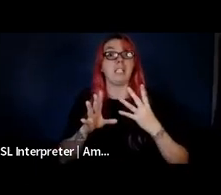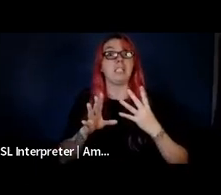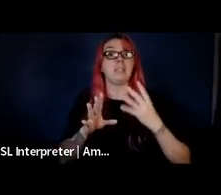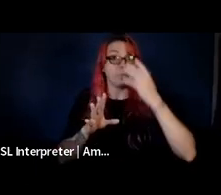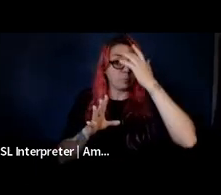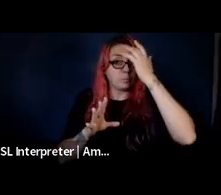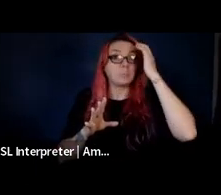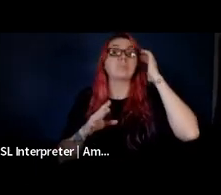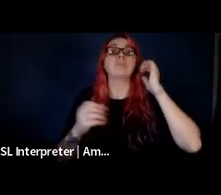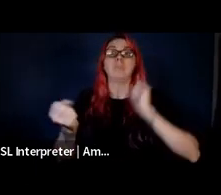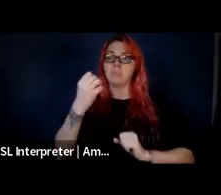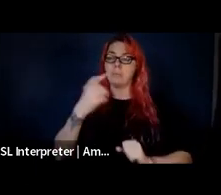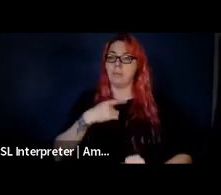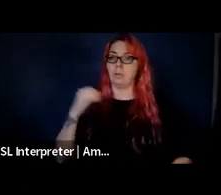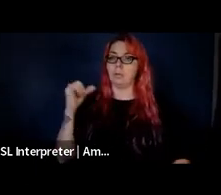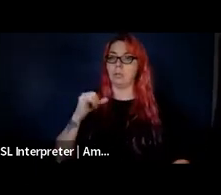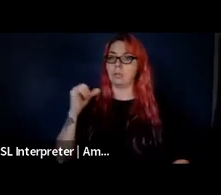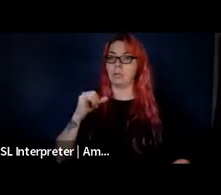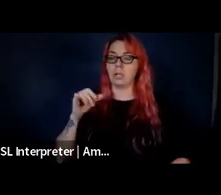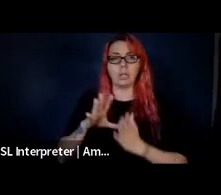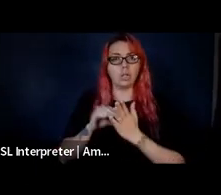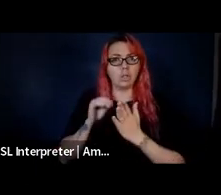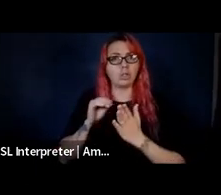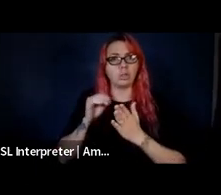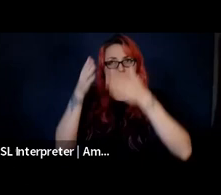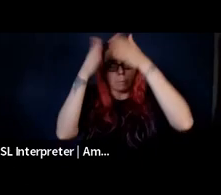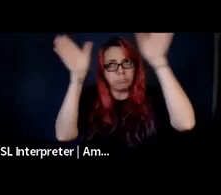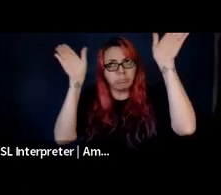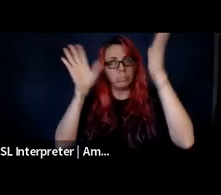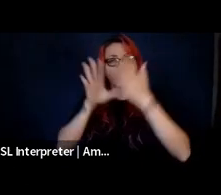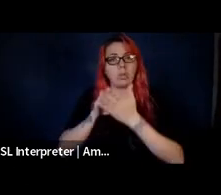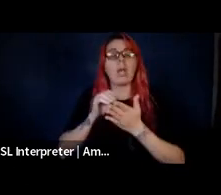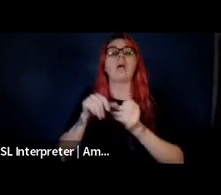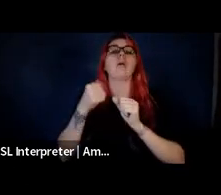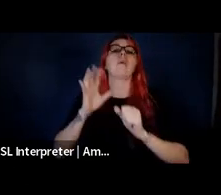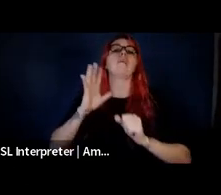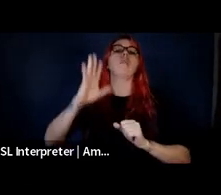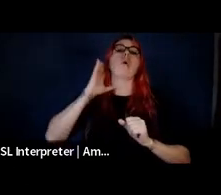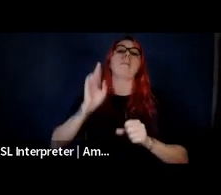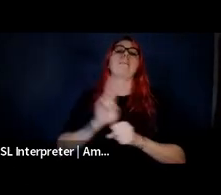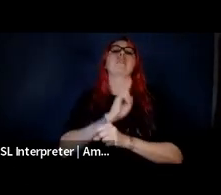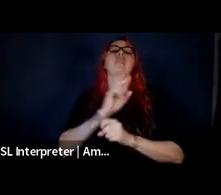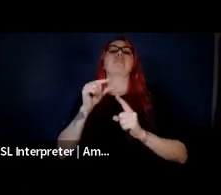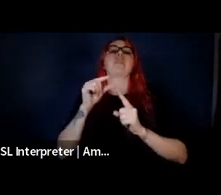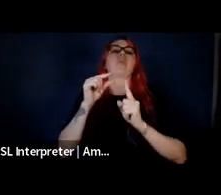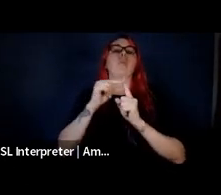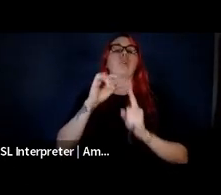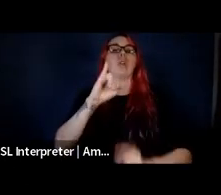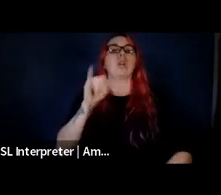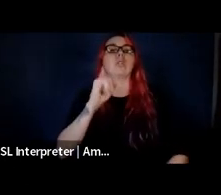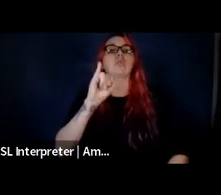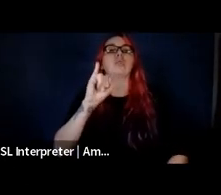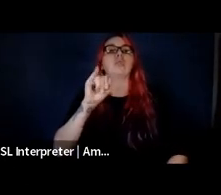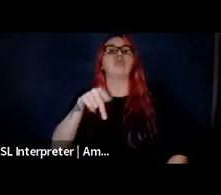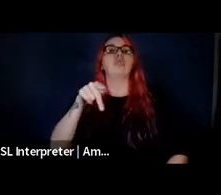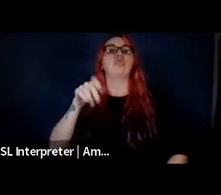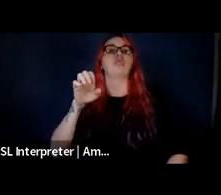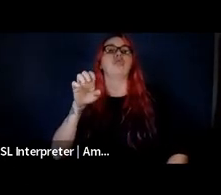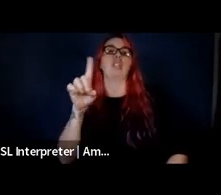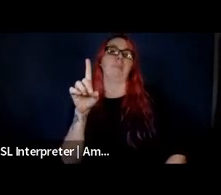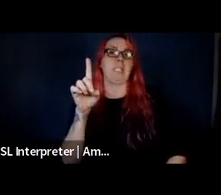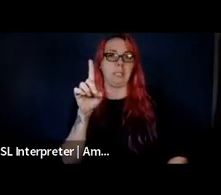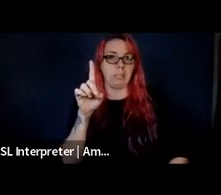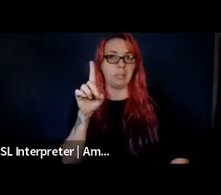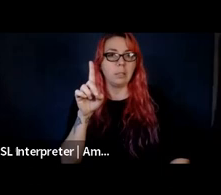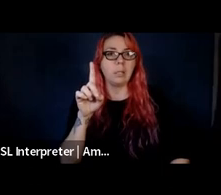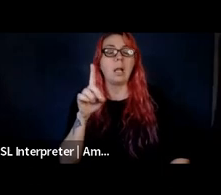And I remember being in an environment where a store clerk gave me the wrong change. And as I was leaving the store